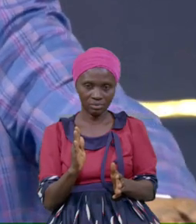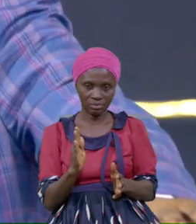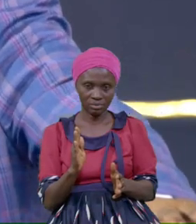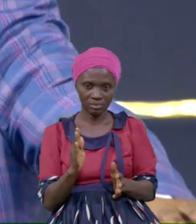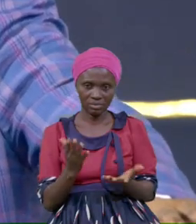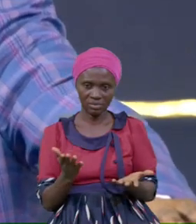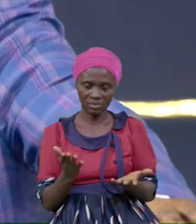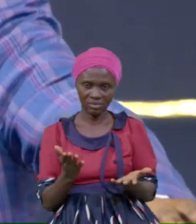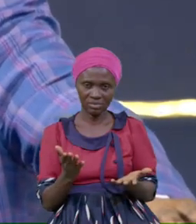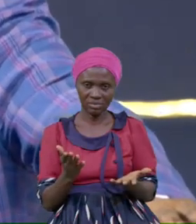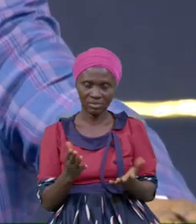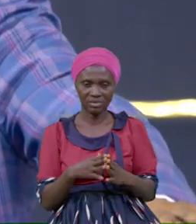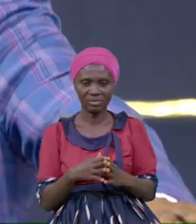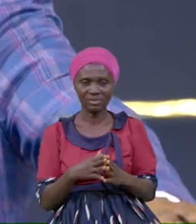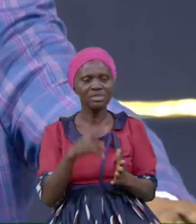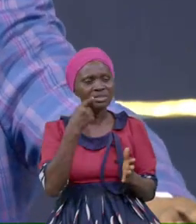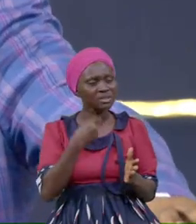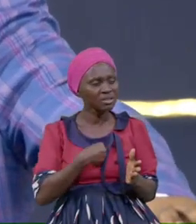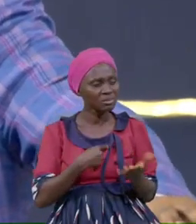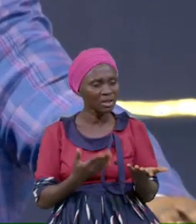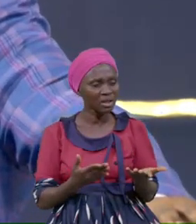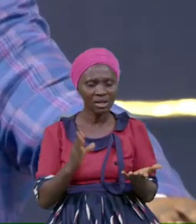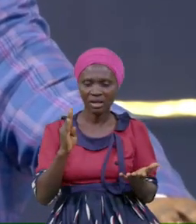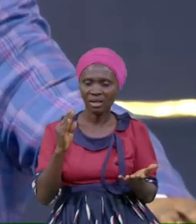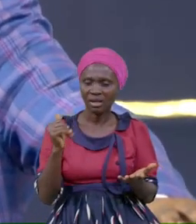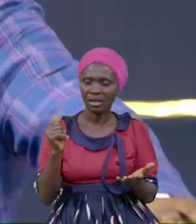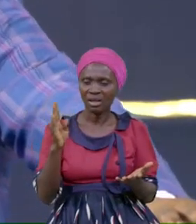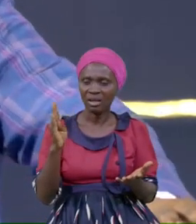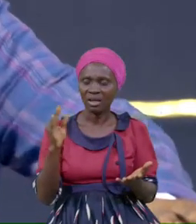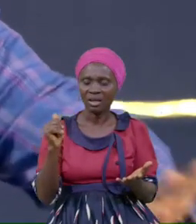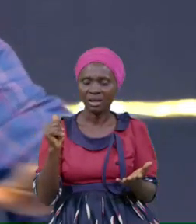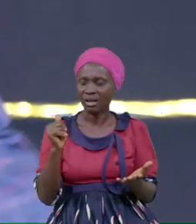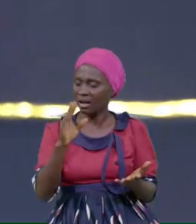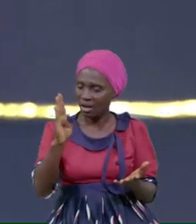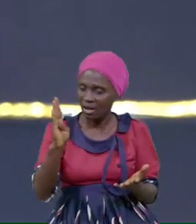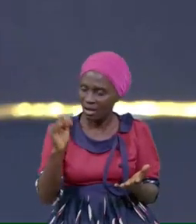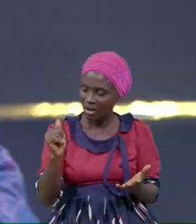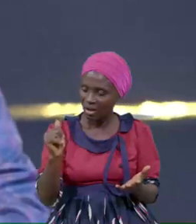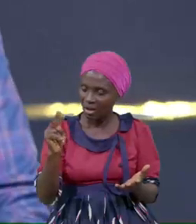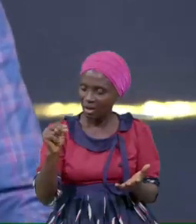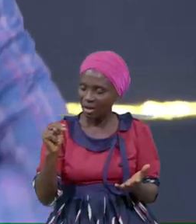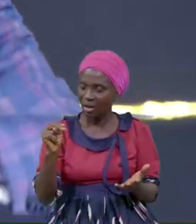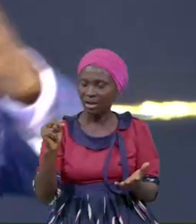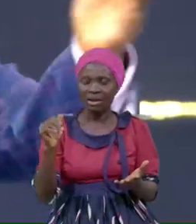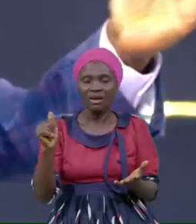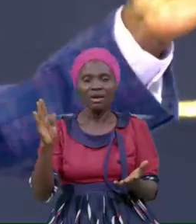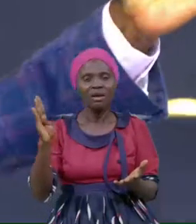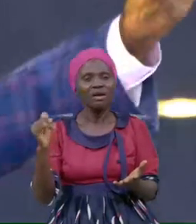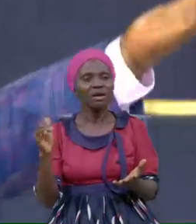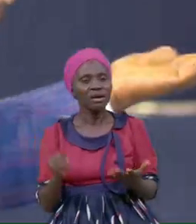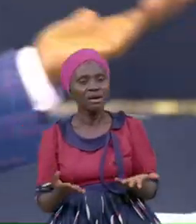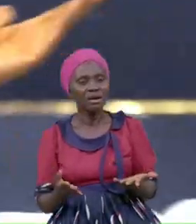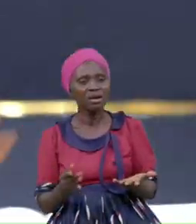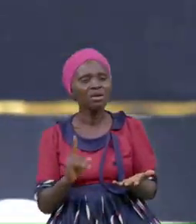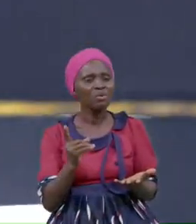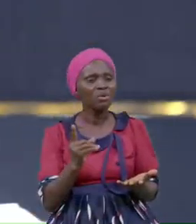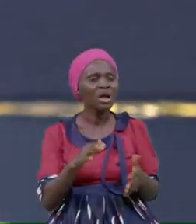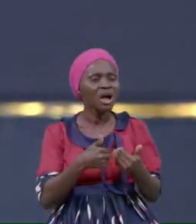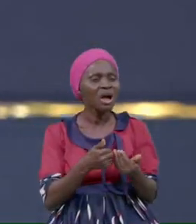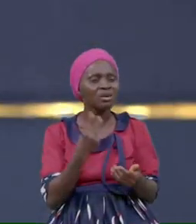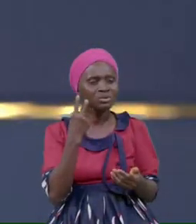Tell me, Barnabas, how do you see grace? Just like you see air. As we are here now,